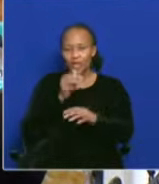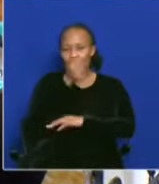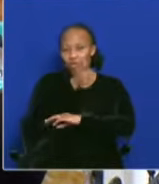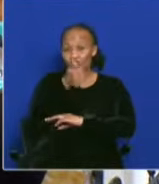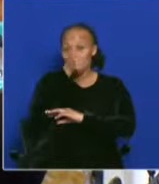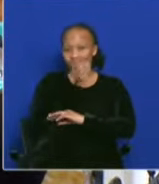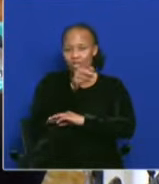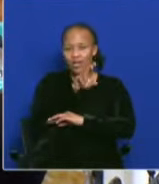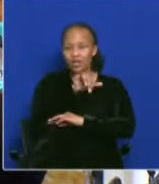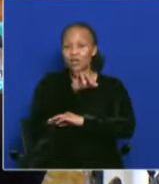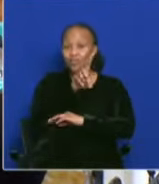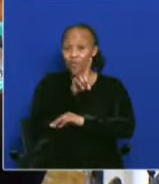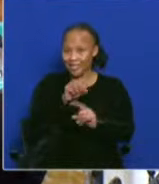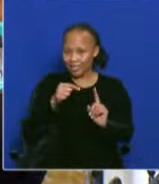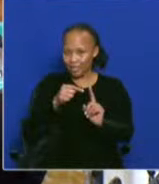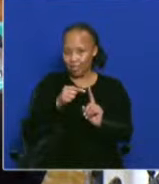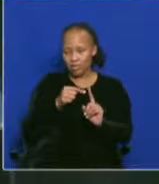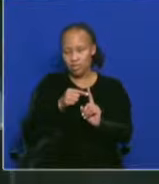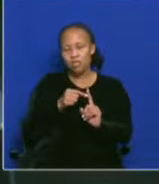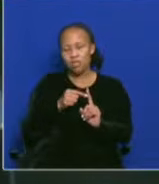page reference.